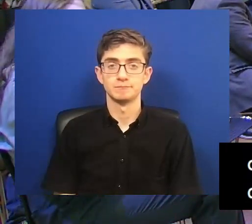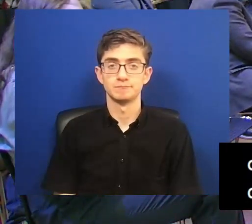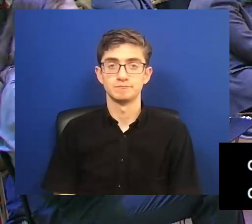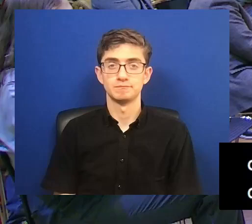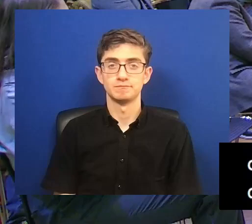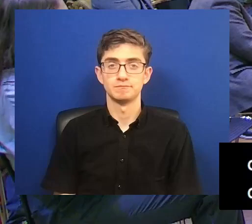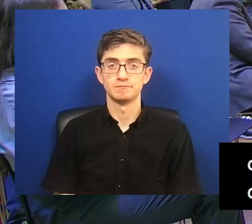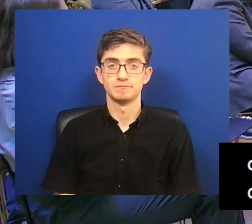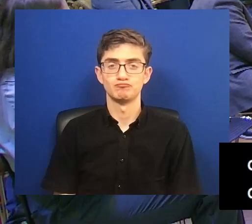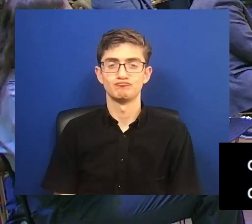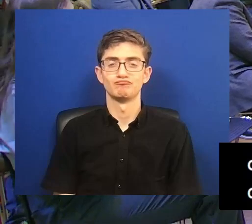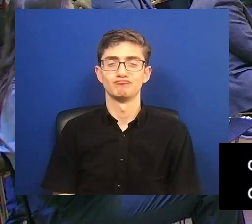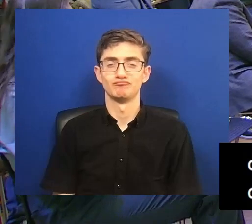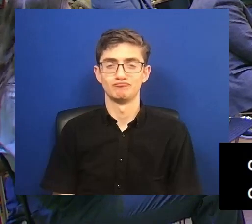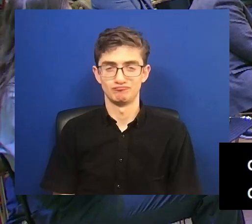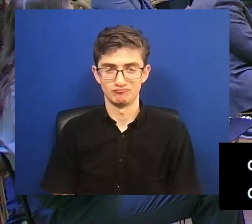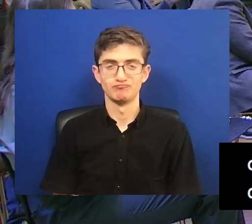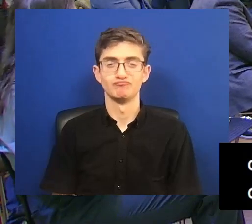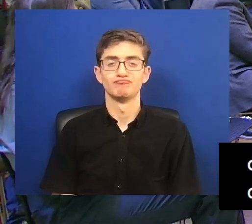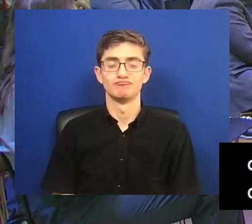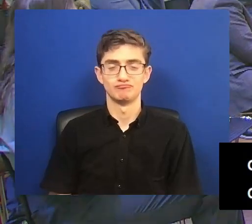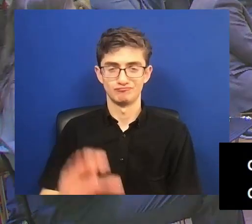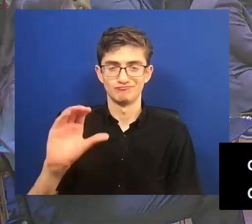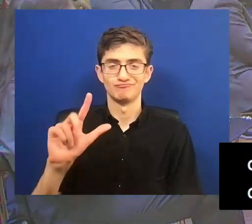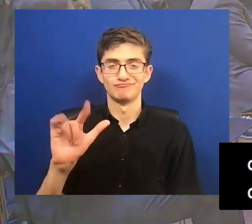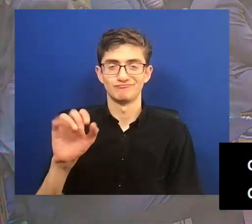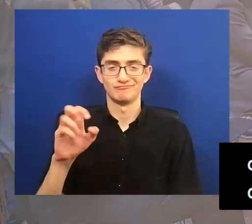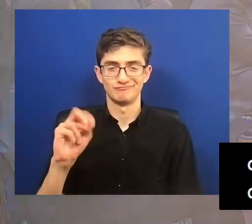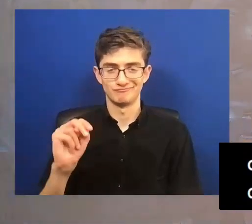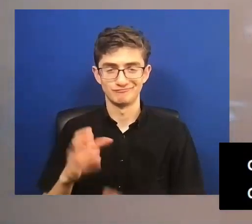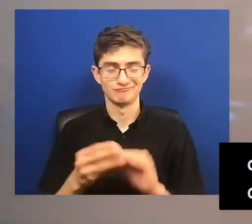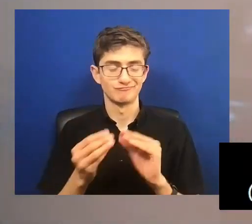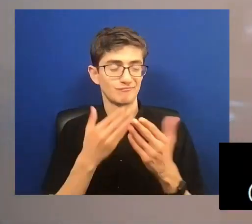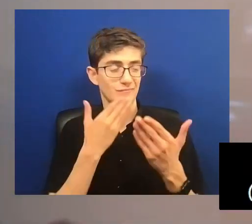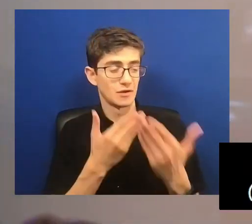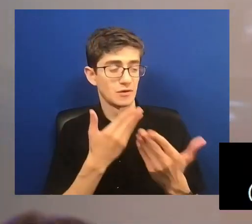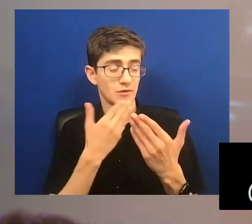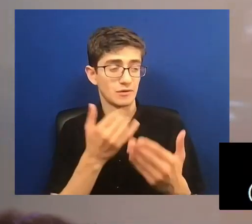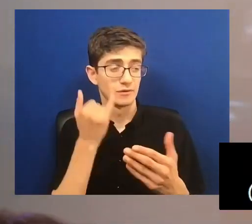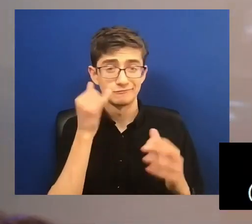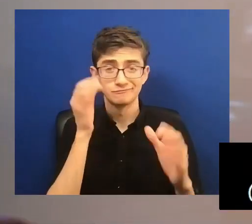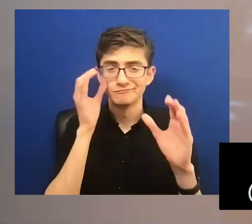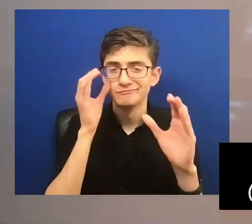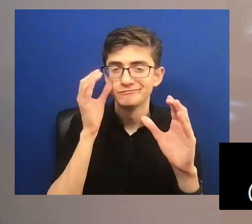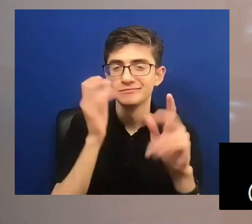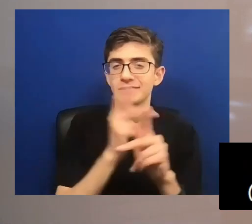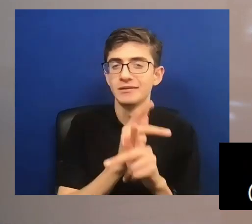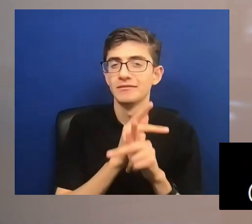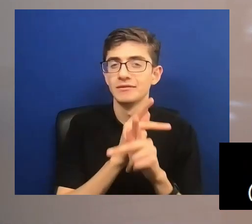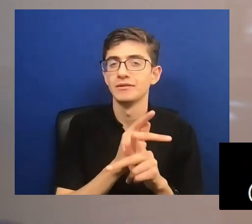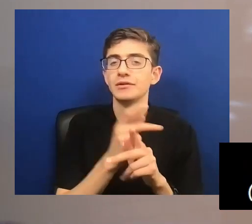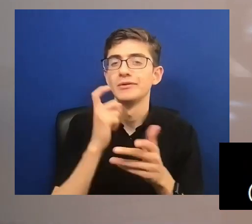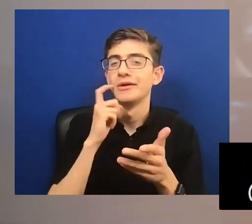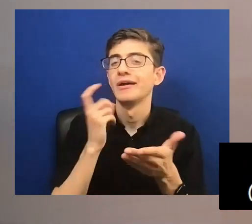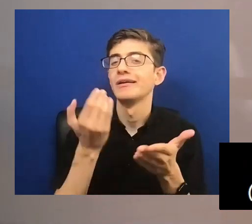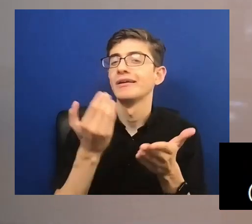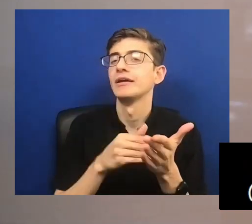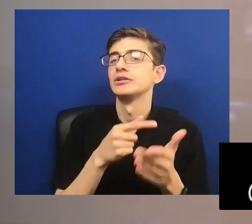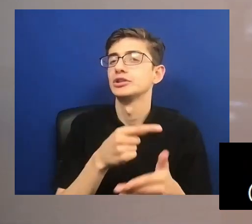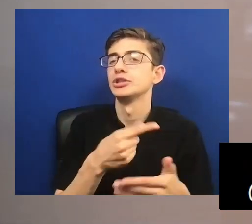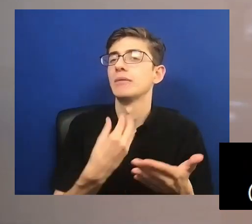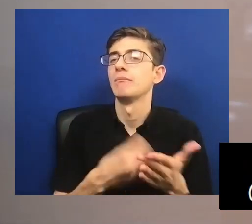Thank you very much for those remarks, and if you were listening carefully, sounds like she has some pockets of money.